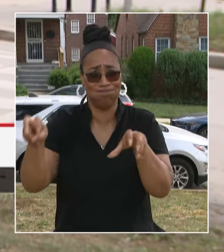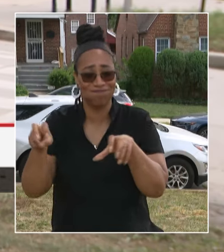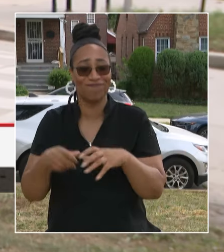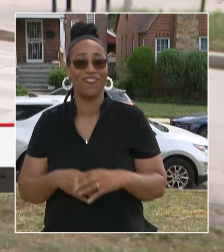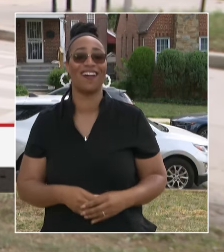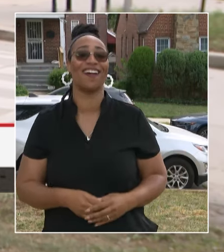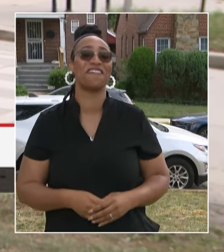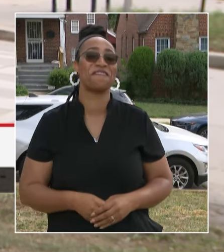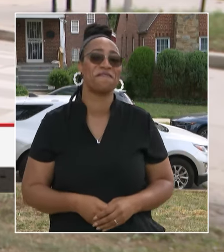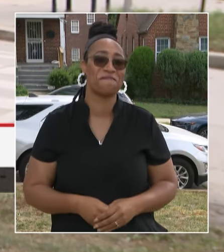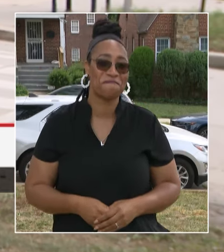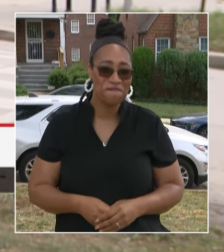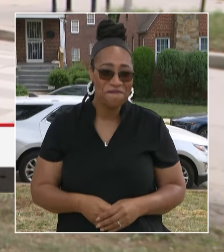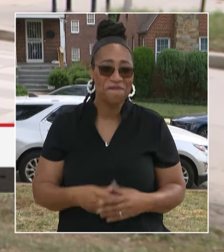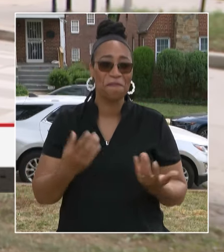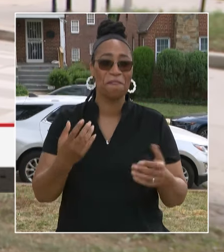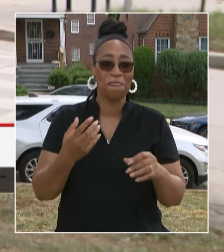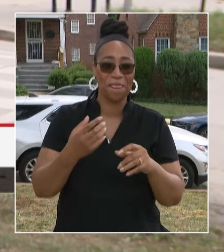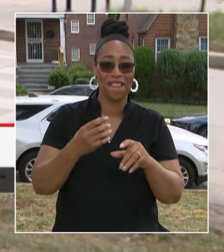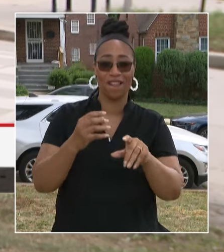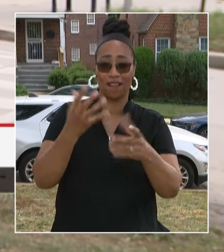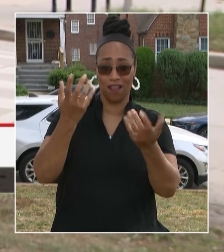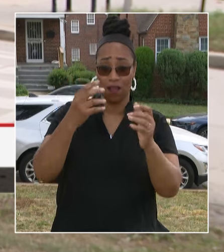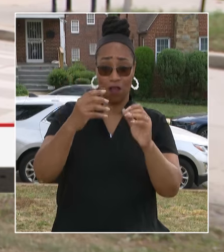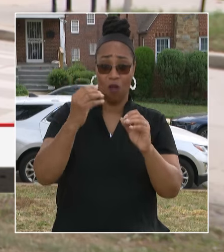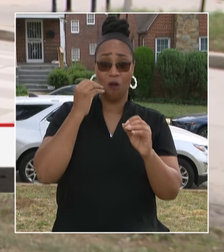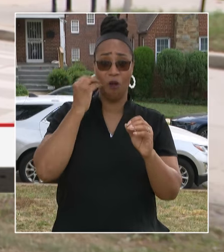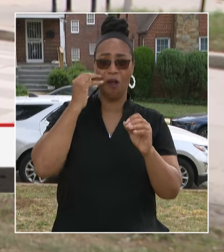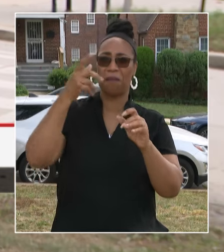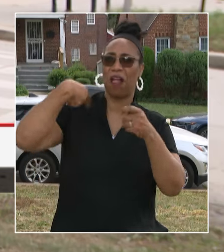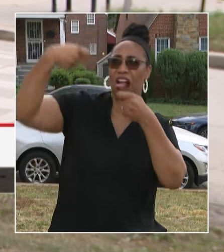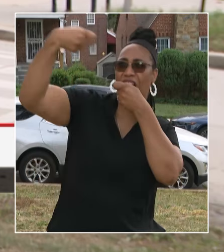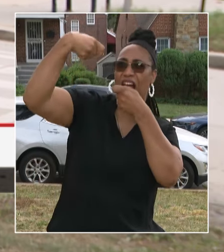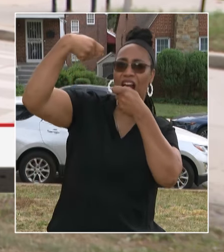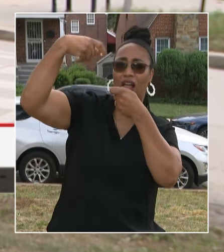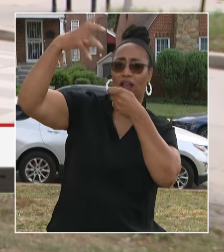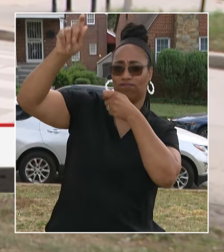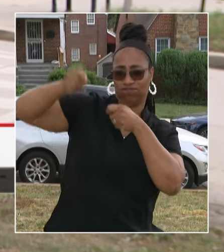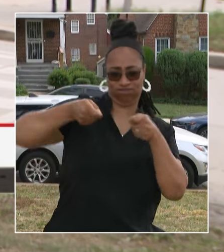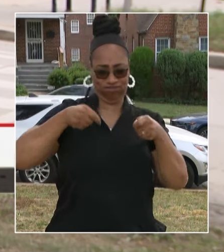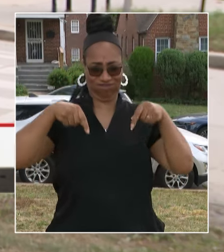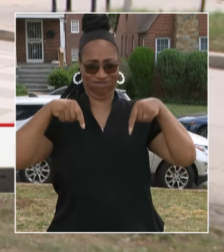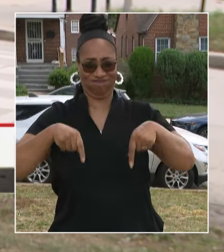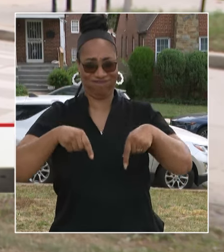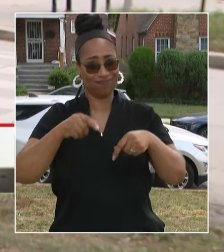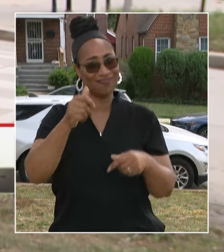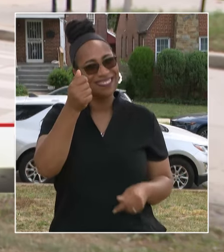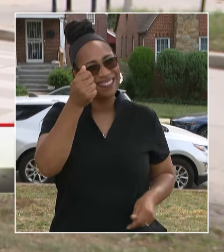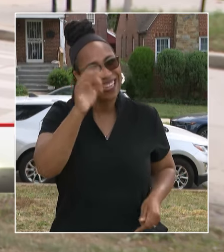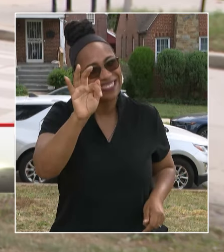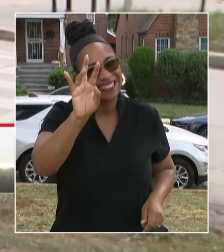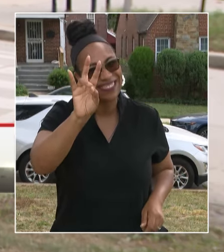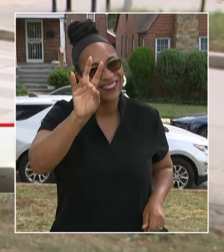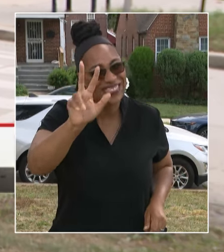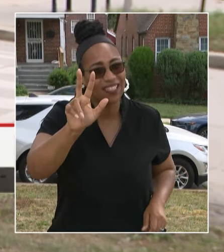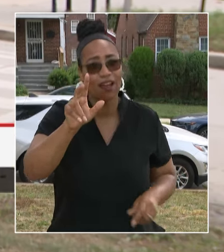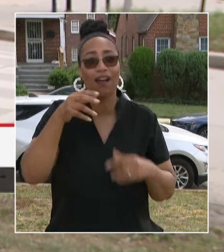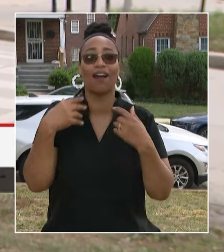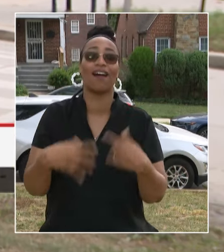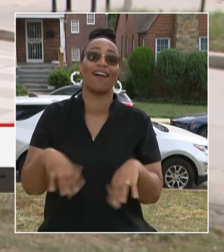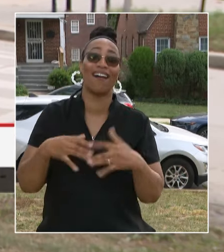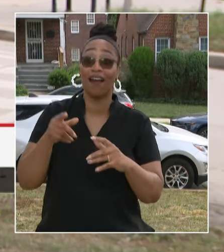Agency and in 1974 was elected as one of the first members of the Council of the District of Columbia, where he served 3 terms representing